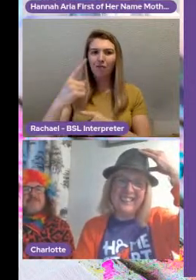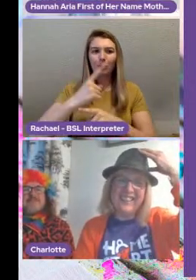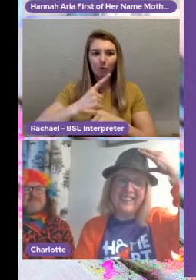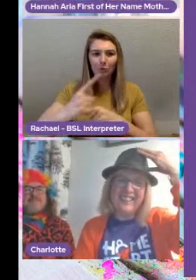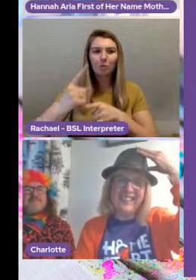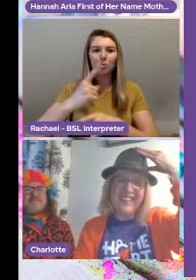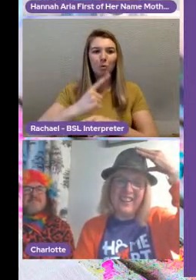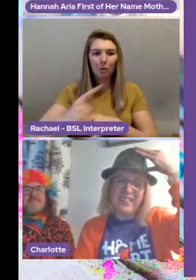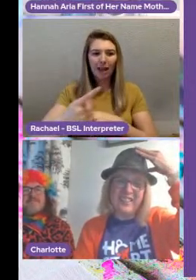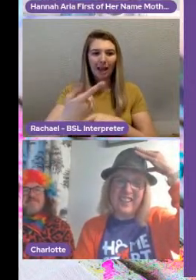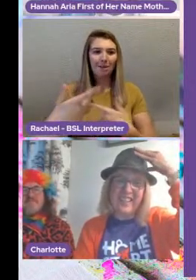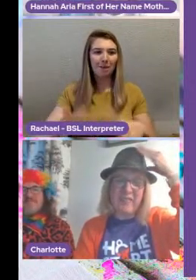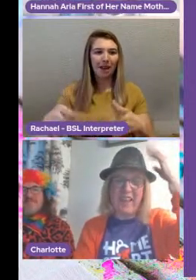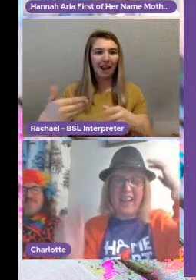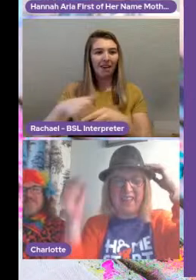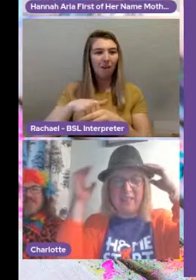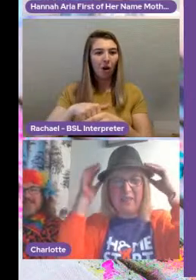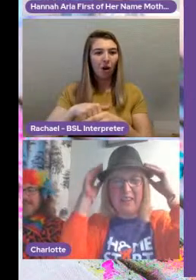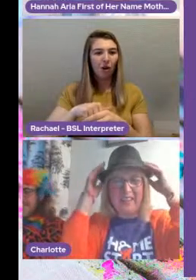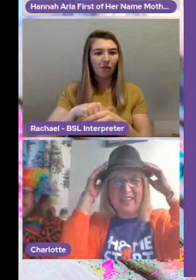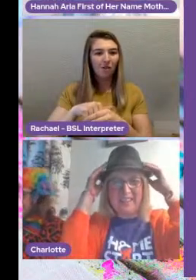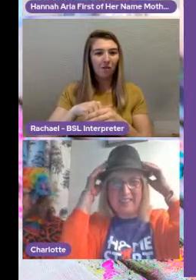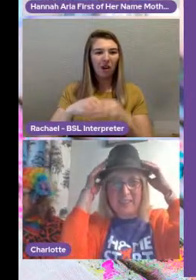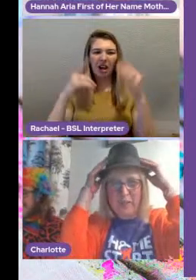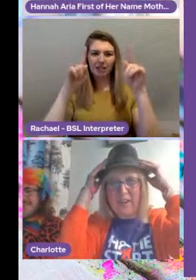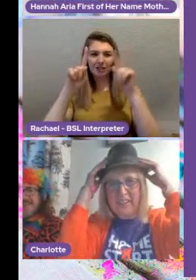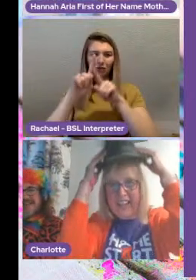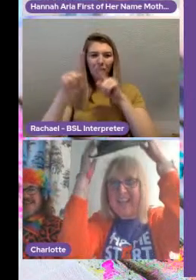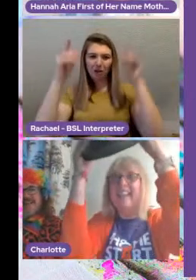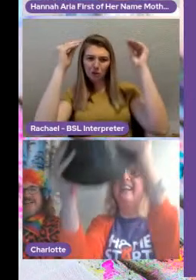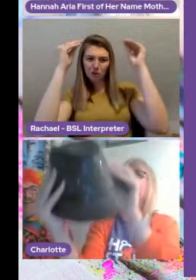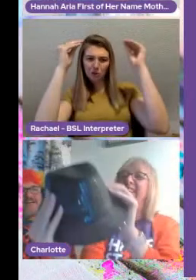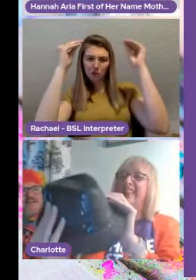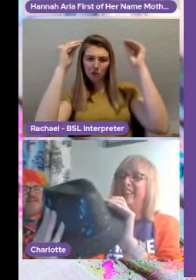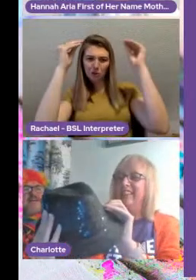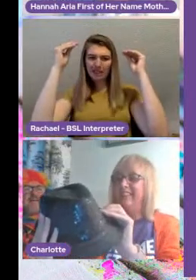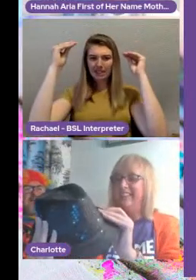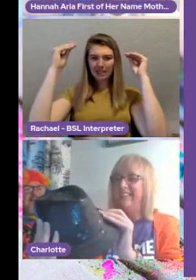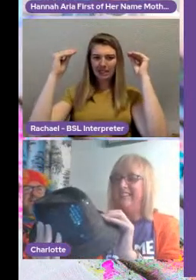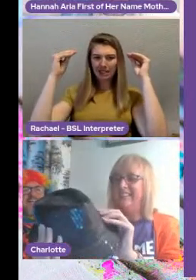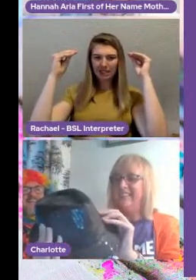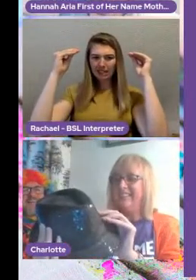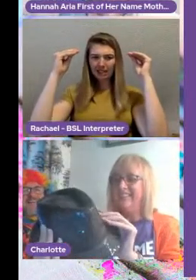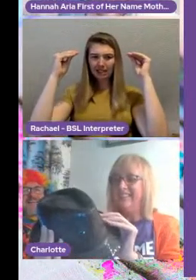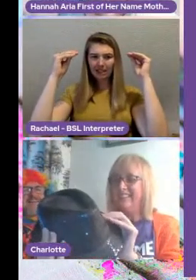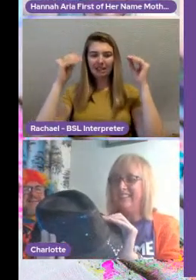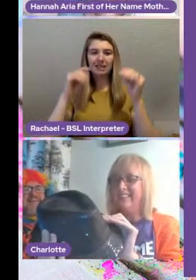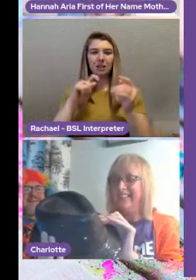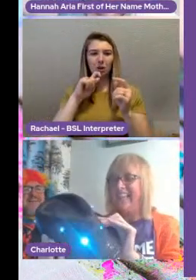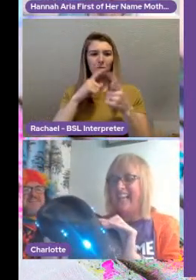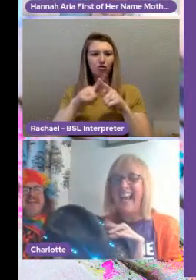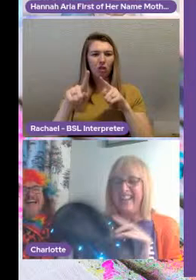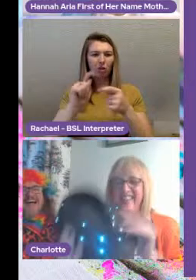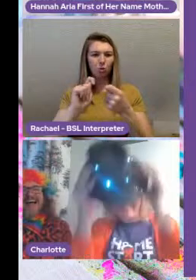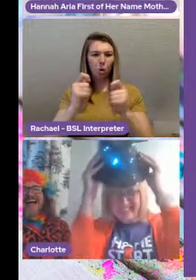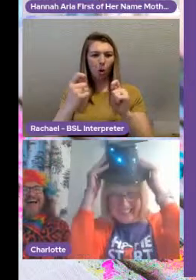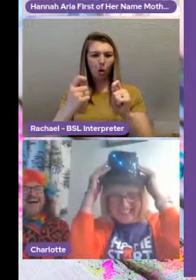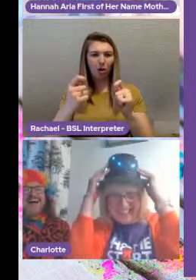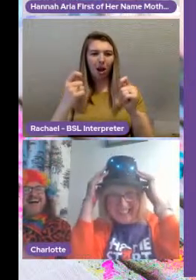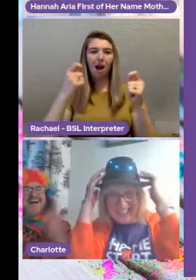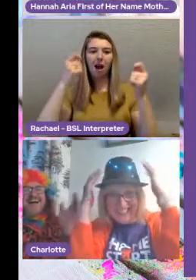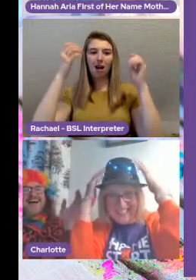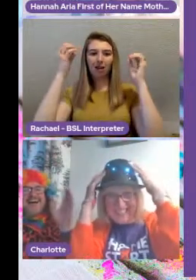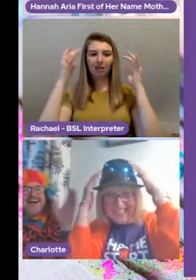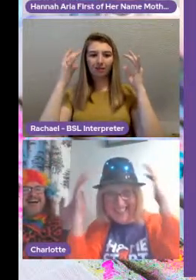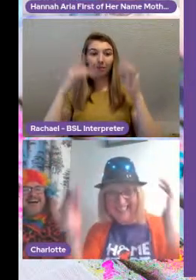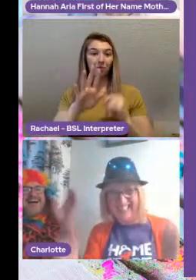week. Charlotte? I'm trying to get my hat to work, but it's not working. It's Charlotte plus one. I see a